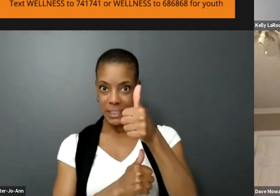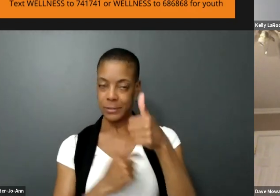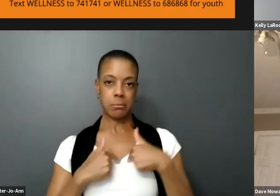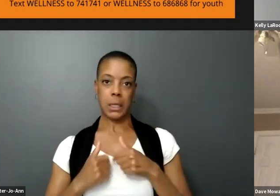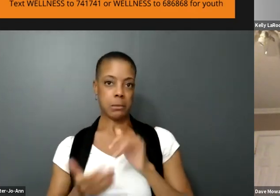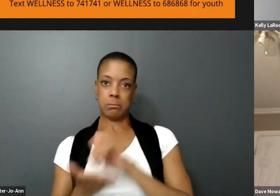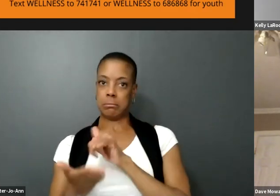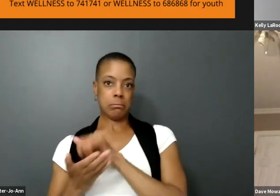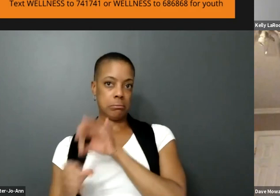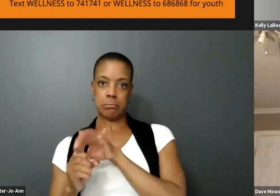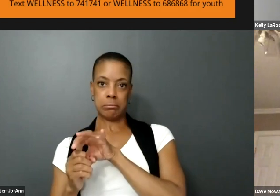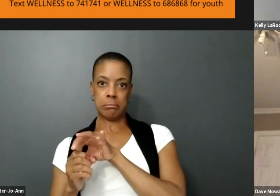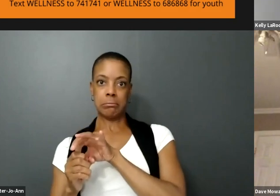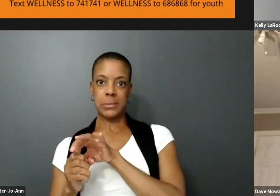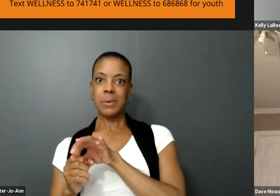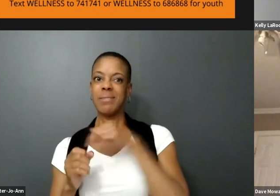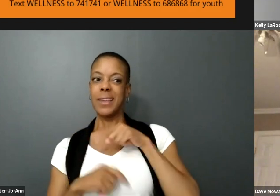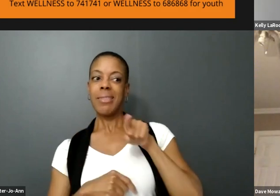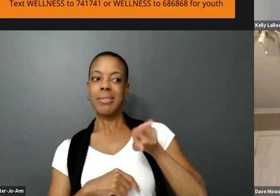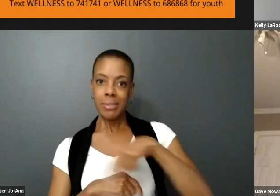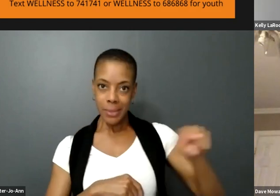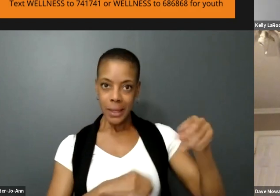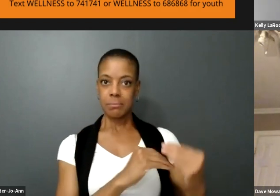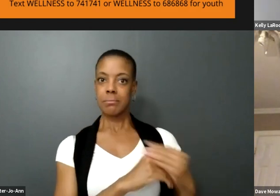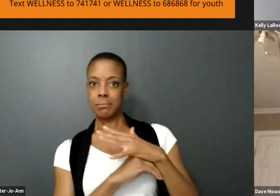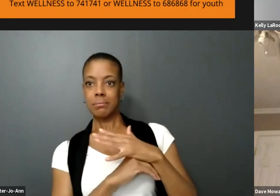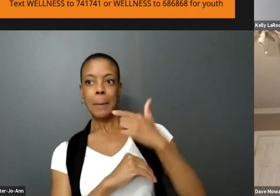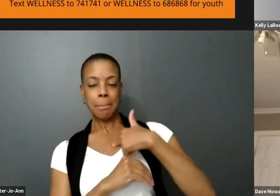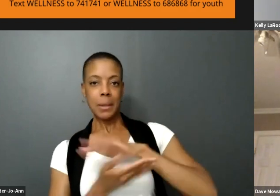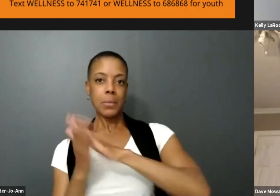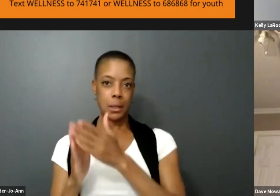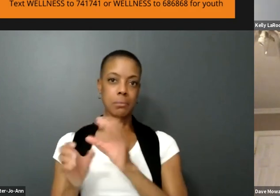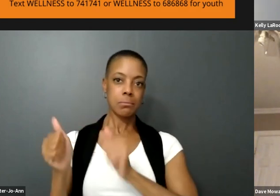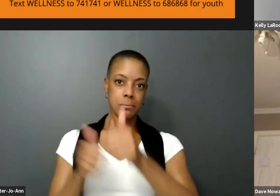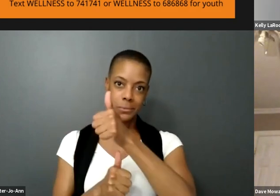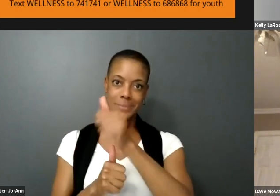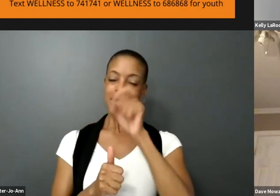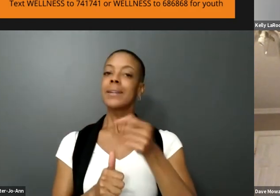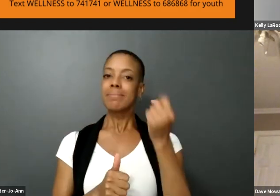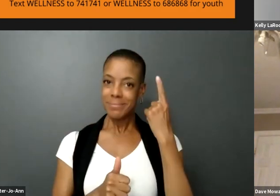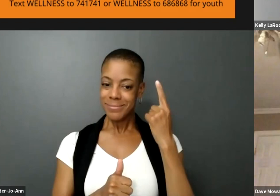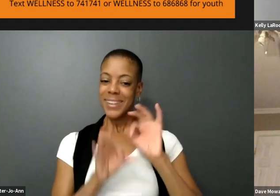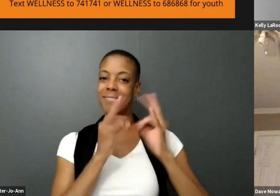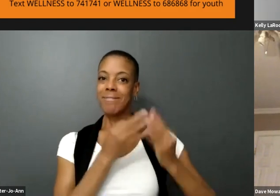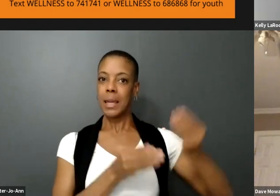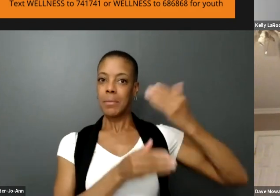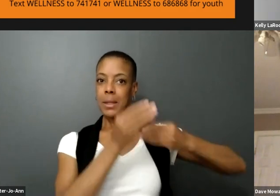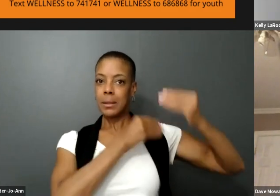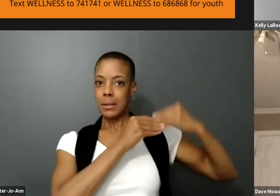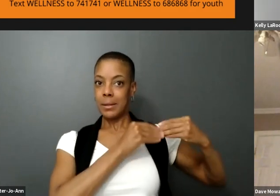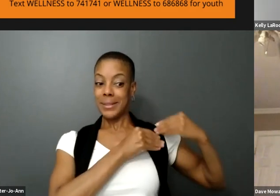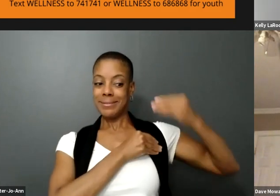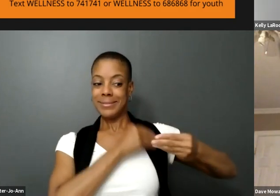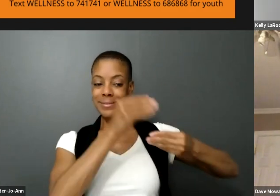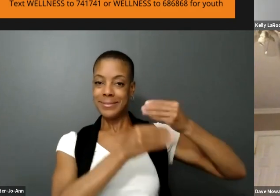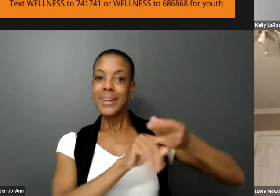that that's a big part of our cultural fabric, is to understand the lineage of people and the clans they come